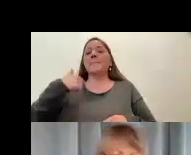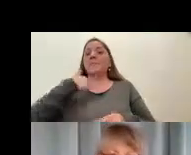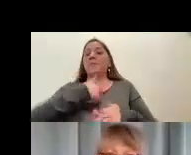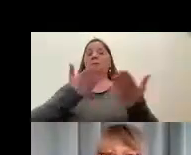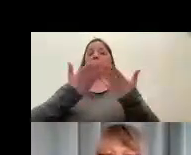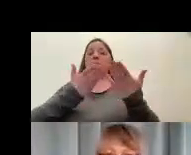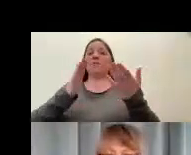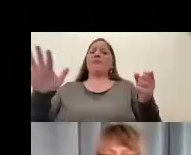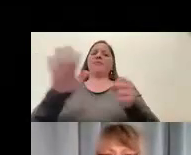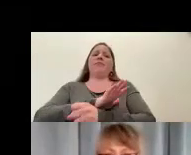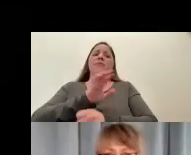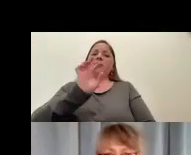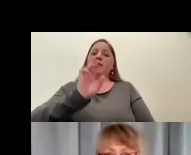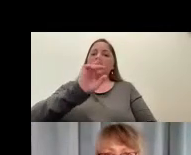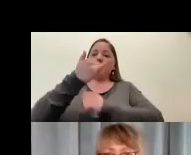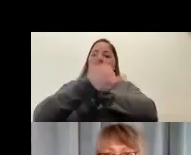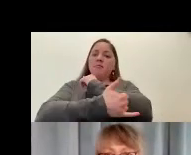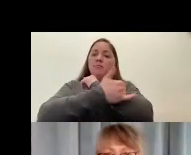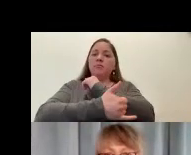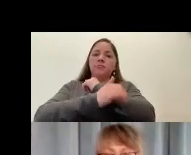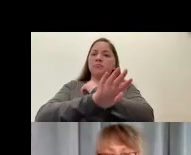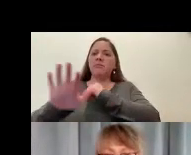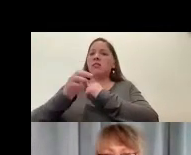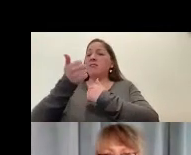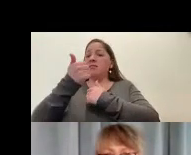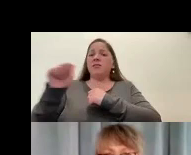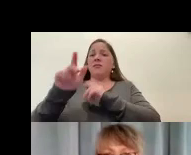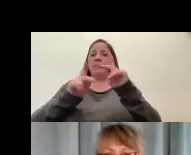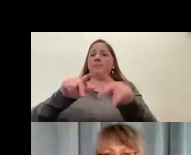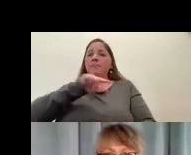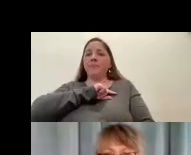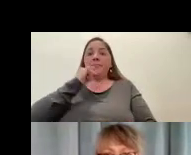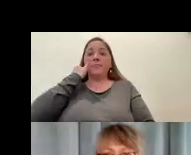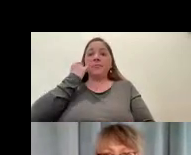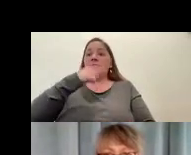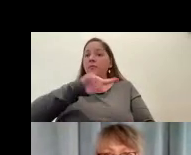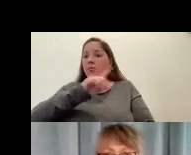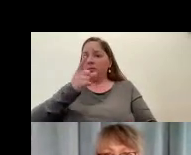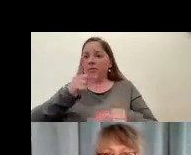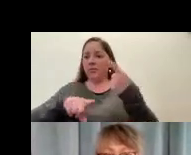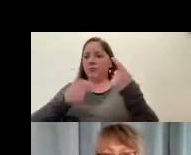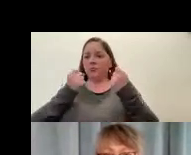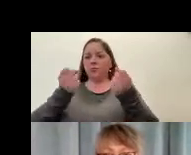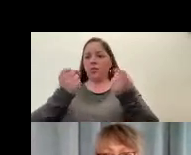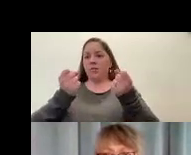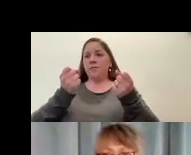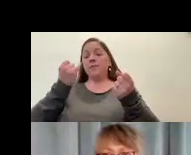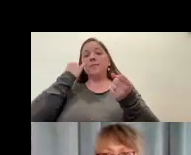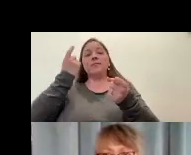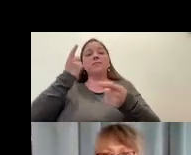Riverside County. So anyone qualifies who is not able to drive who cannot use